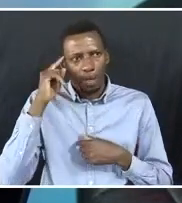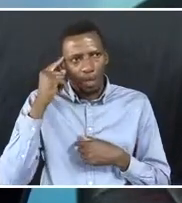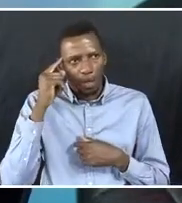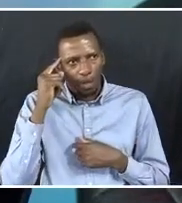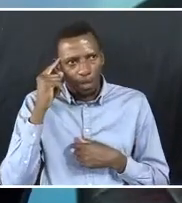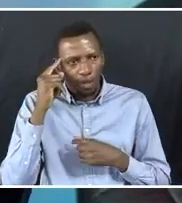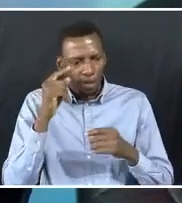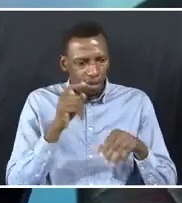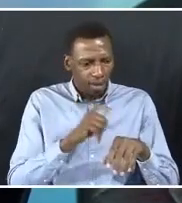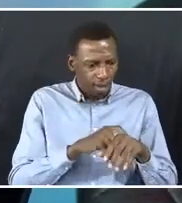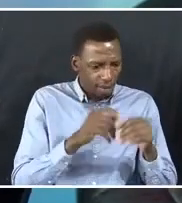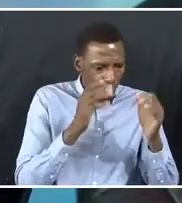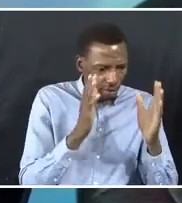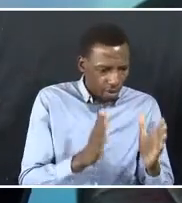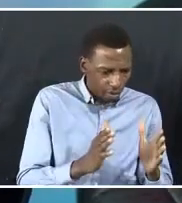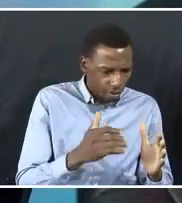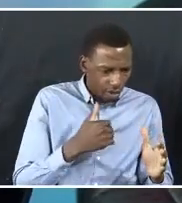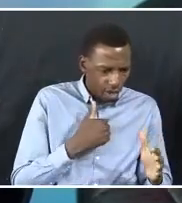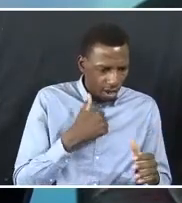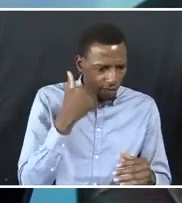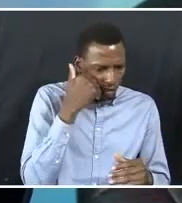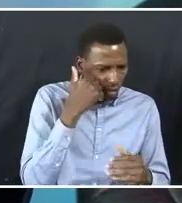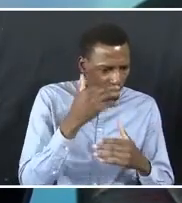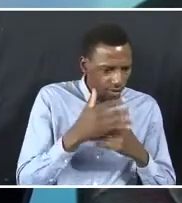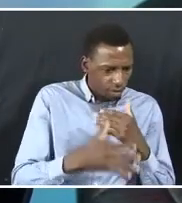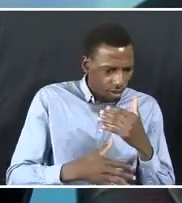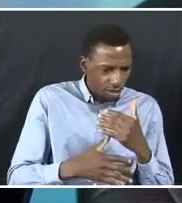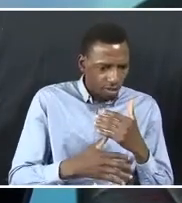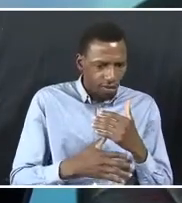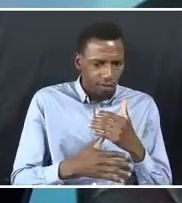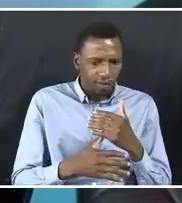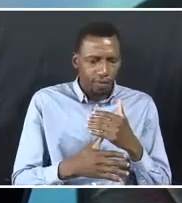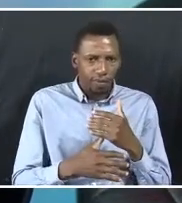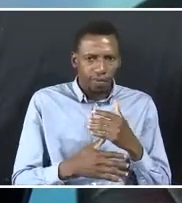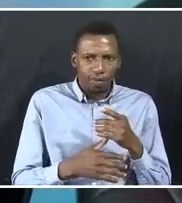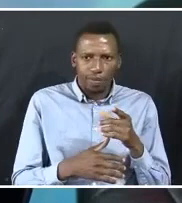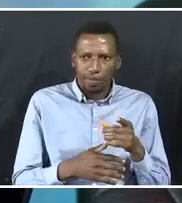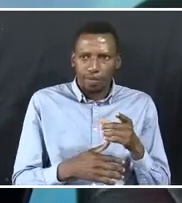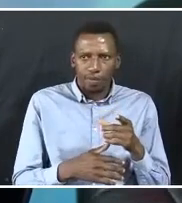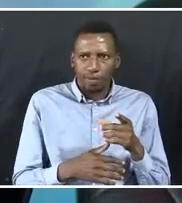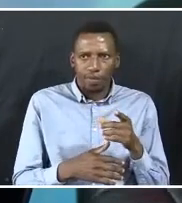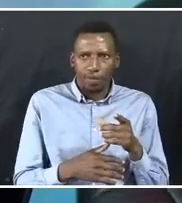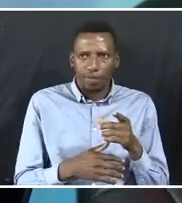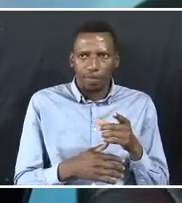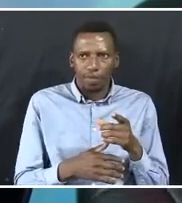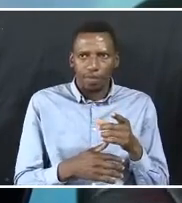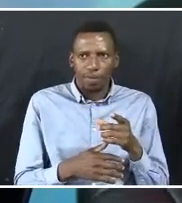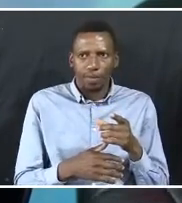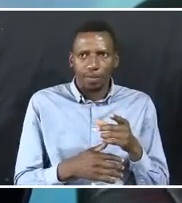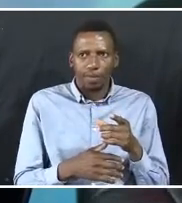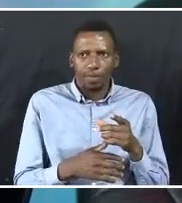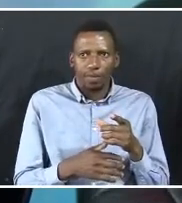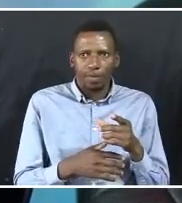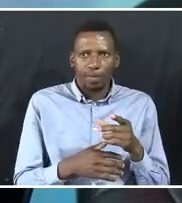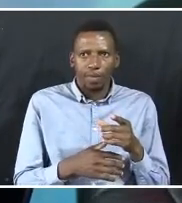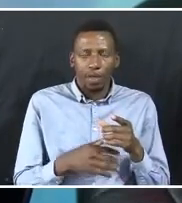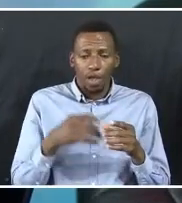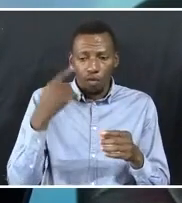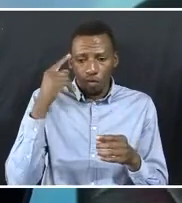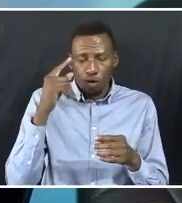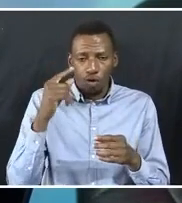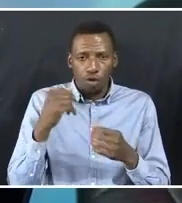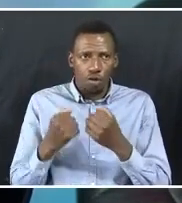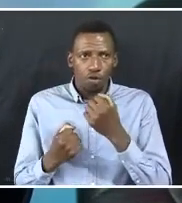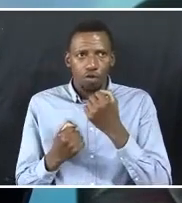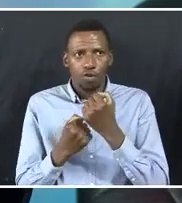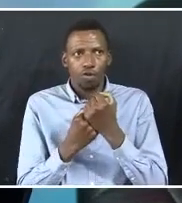a sickle cell donor stands some risk. I want to tell you, for a donor,